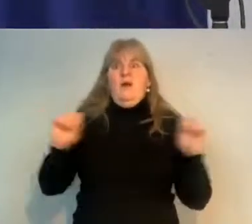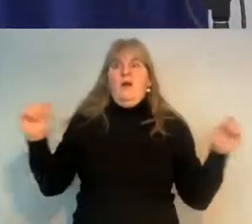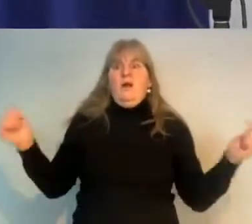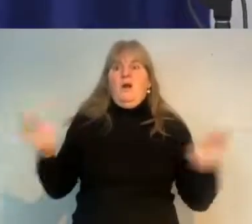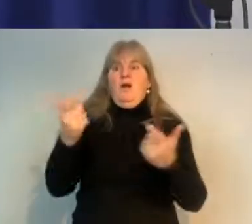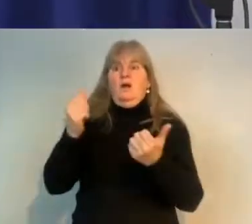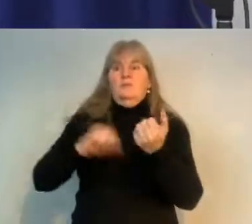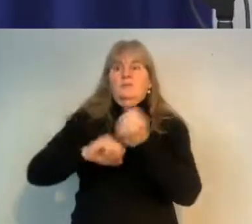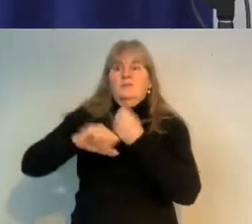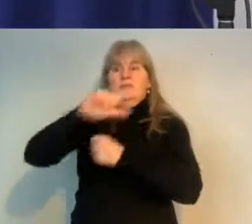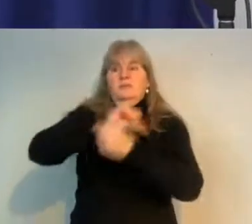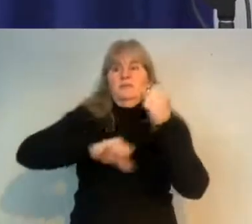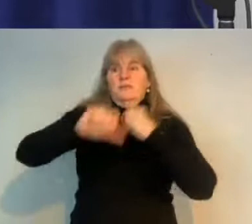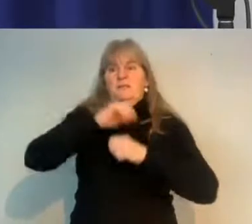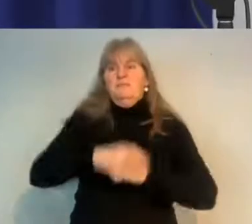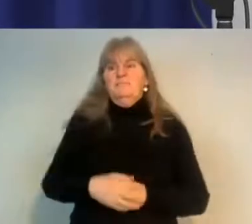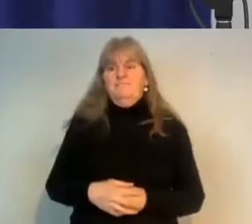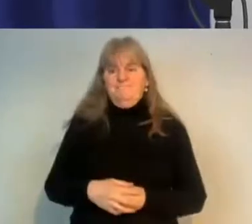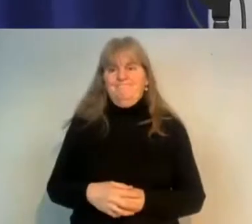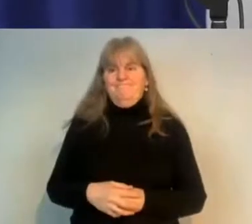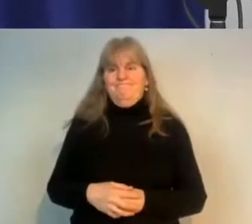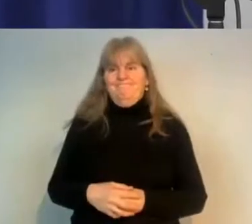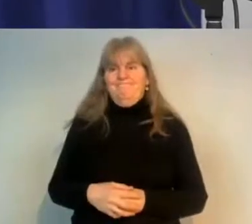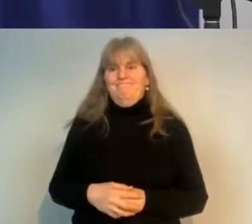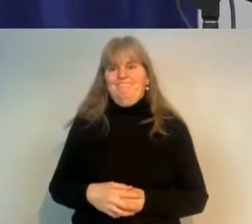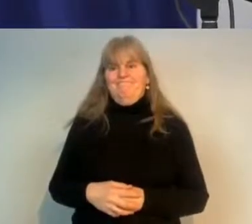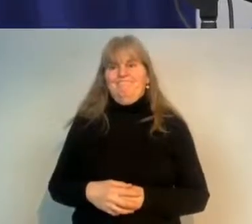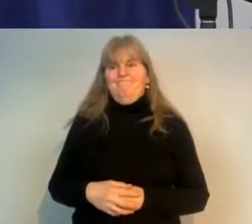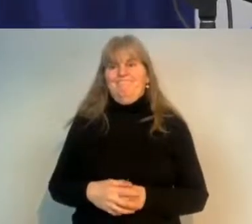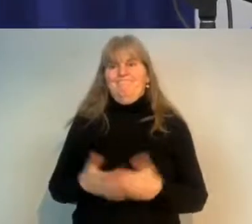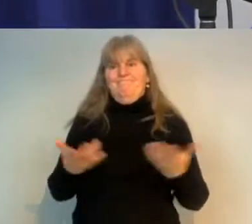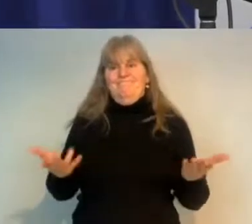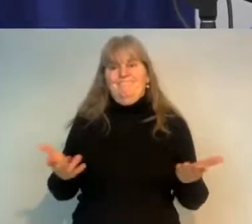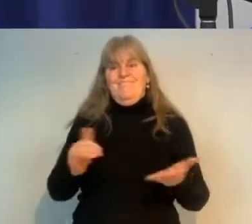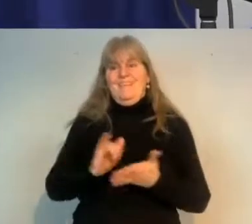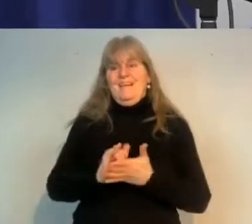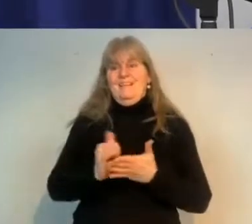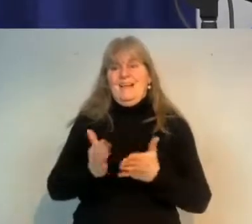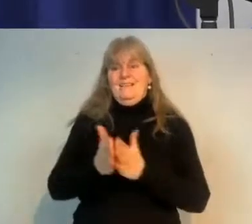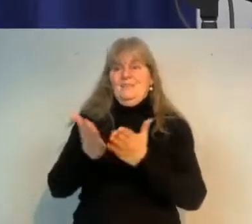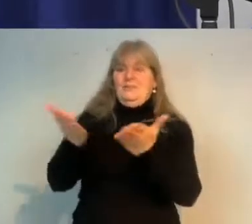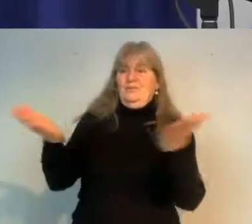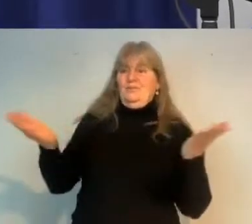time, and that's another part of what we're asking of people. Thanks.